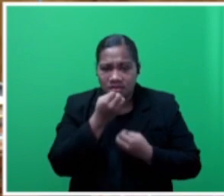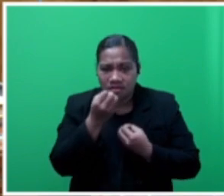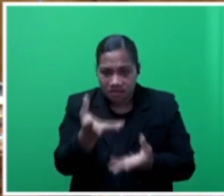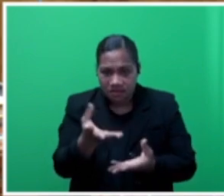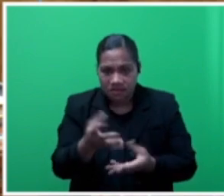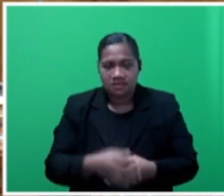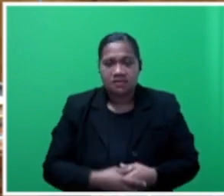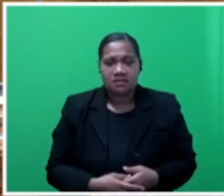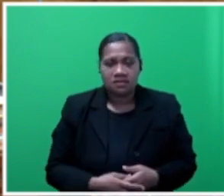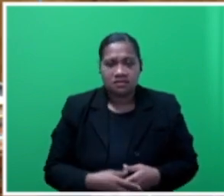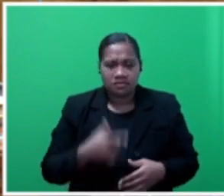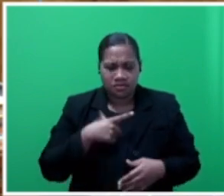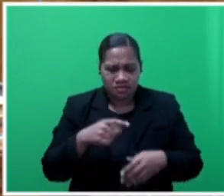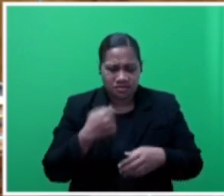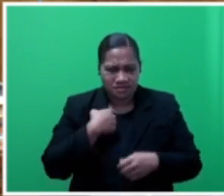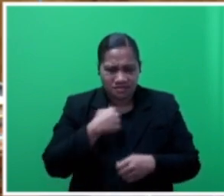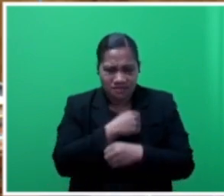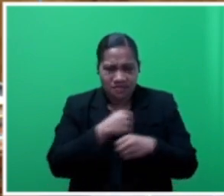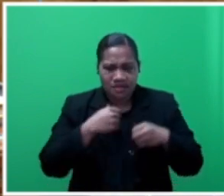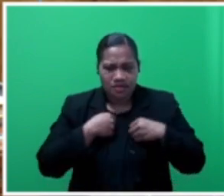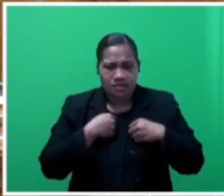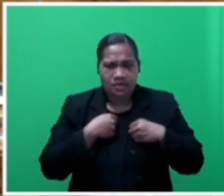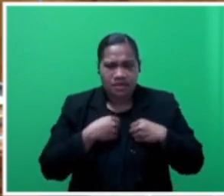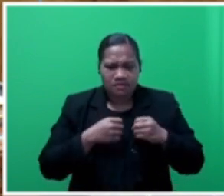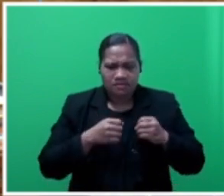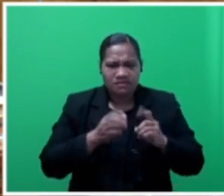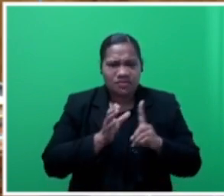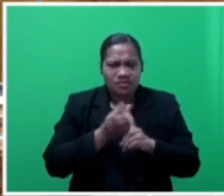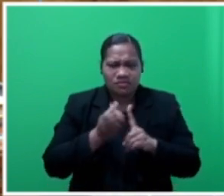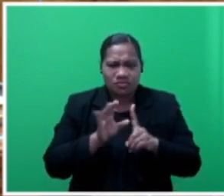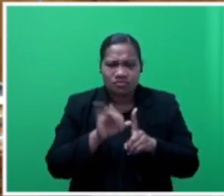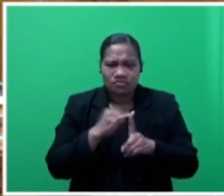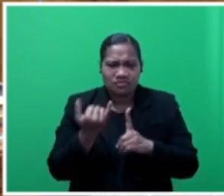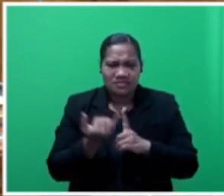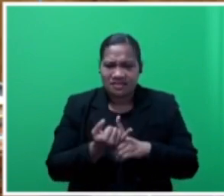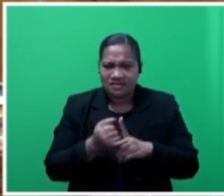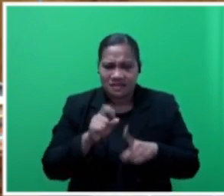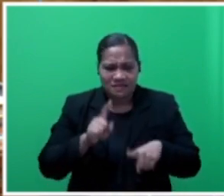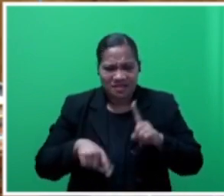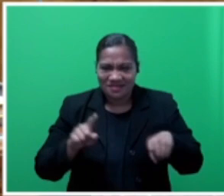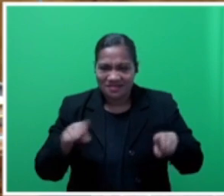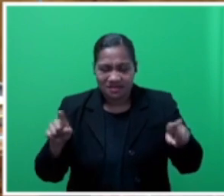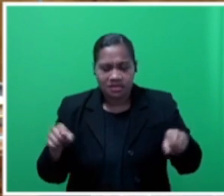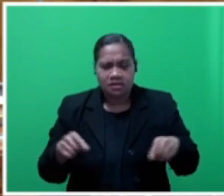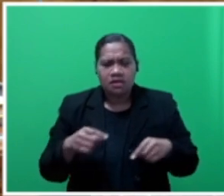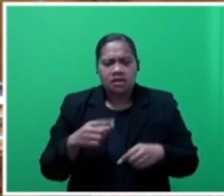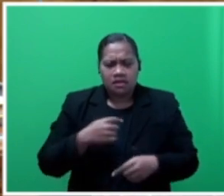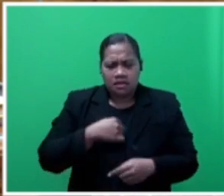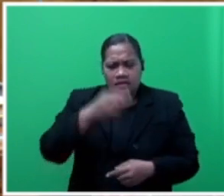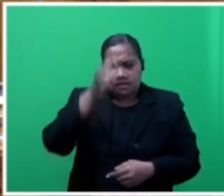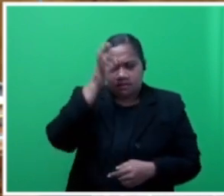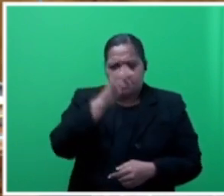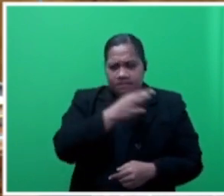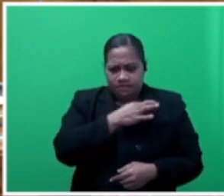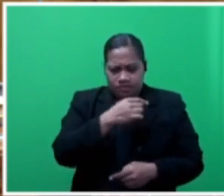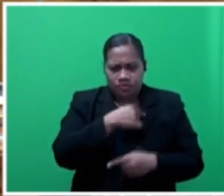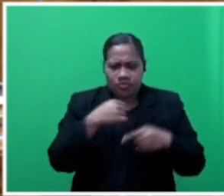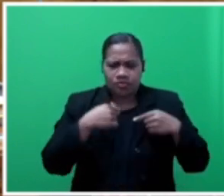in our multiracial and multicultural society. I believe that we are all patriotic in our own